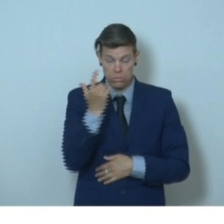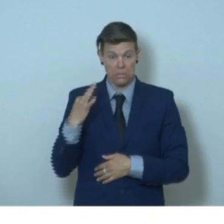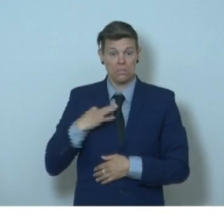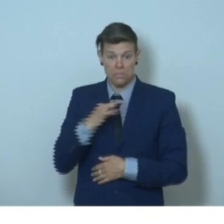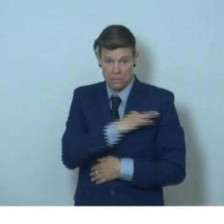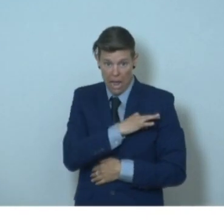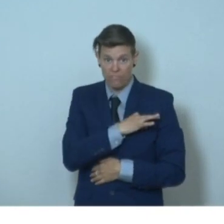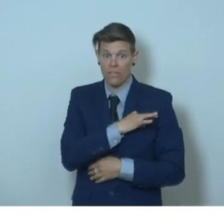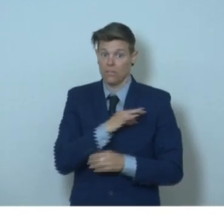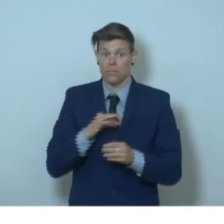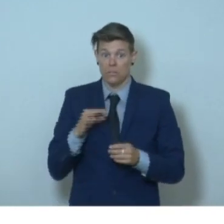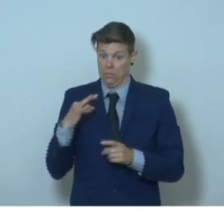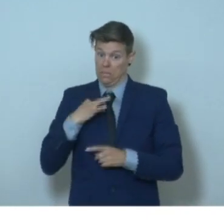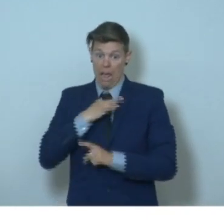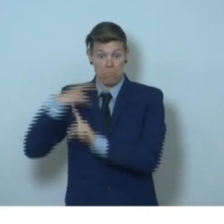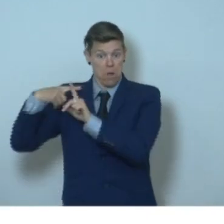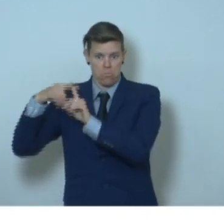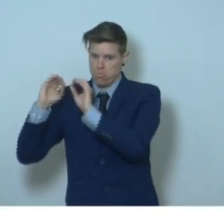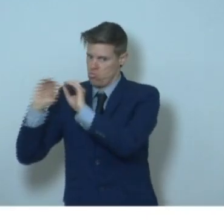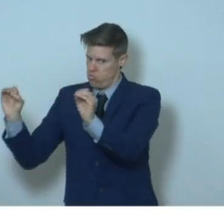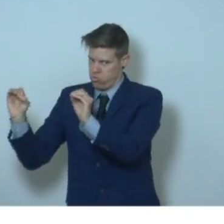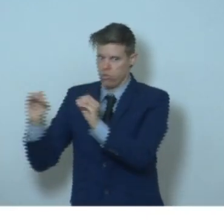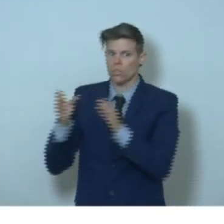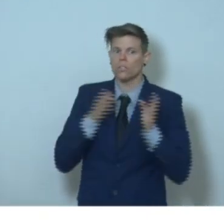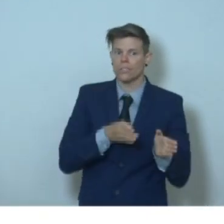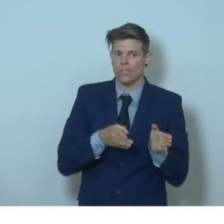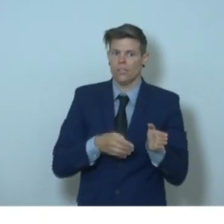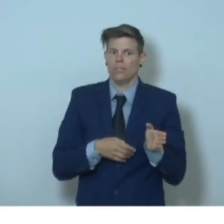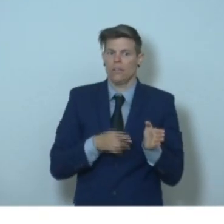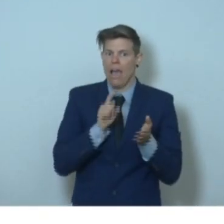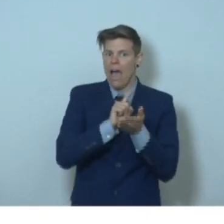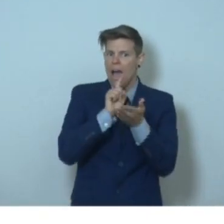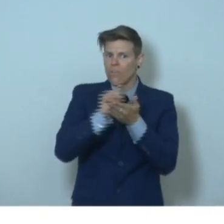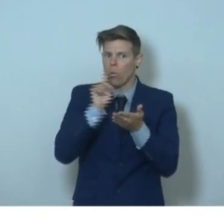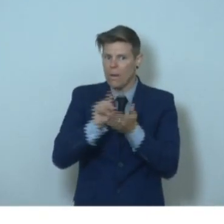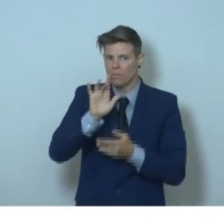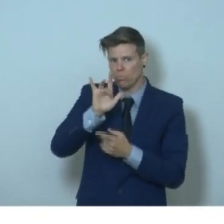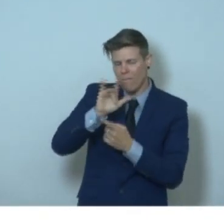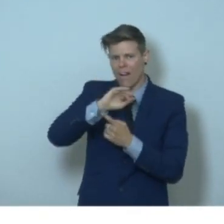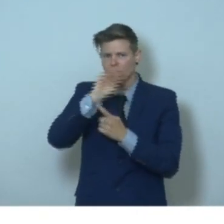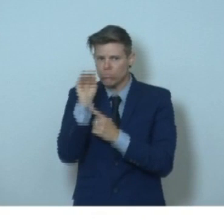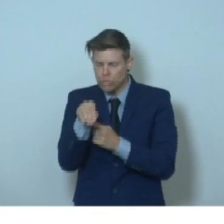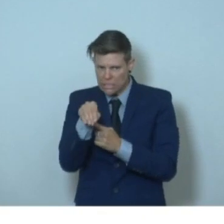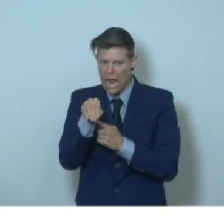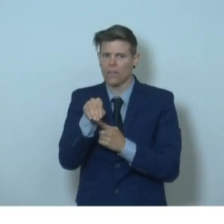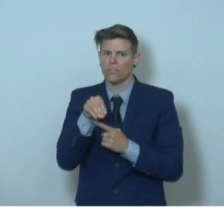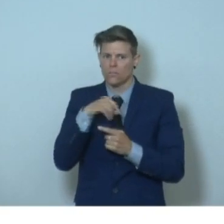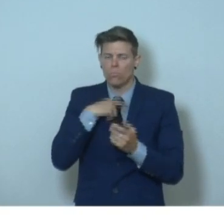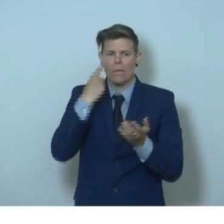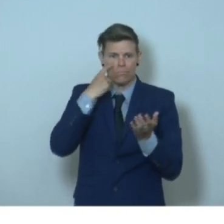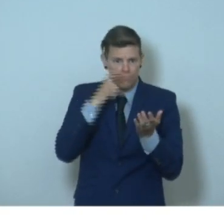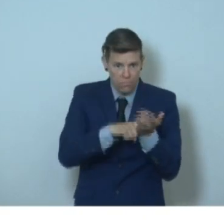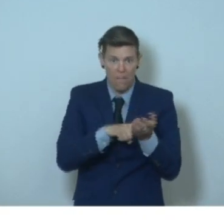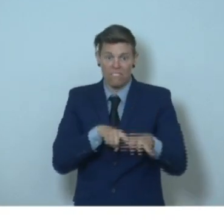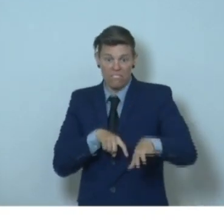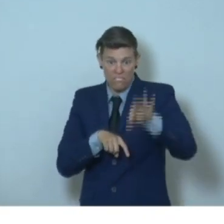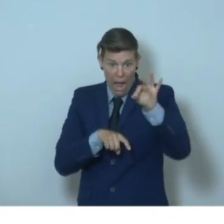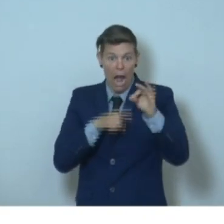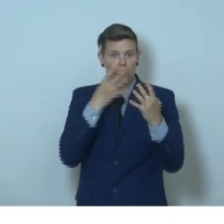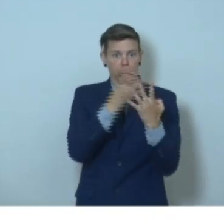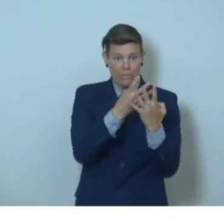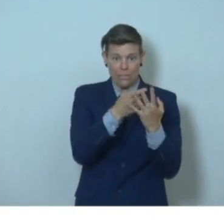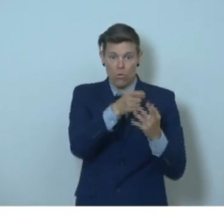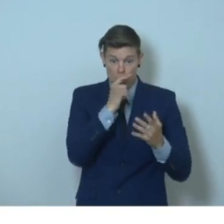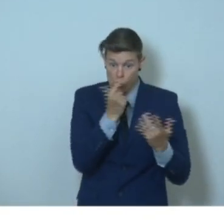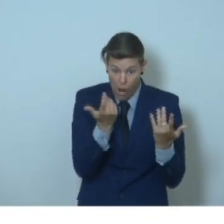cases, we test 25% every week, and we're quarantining and isolating the inmates and testing them every 3 to